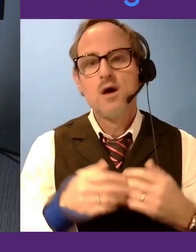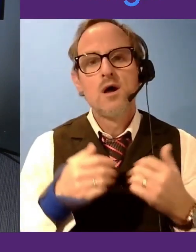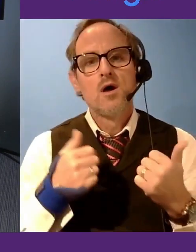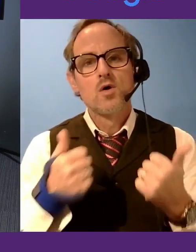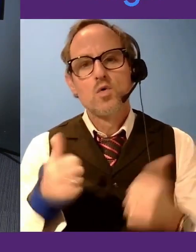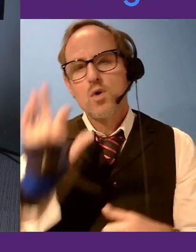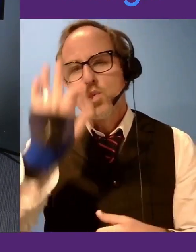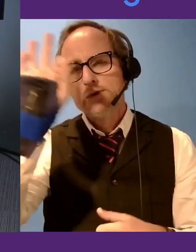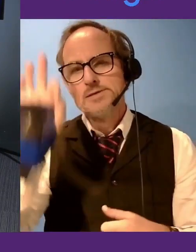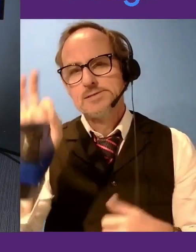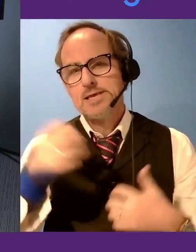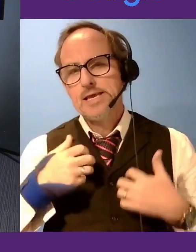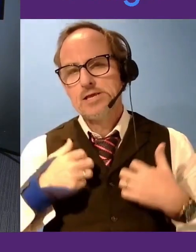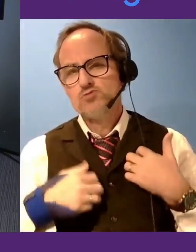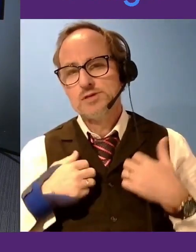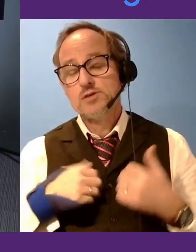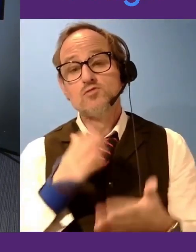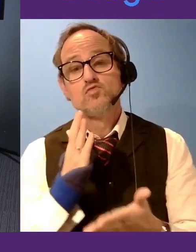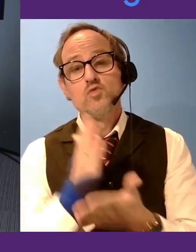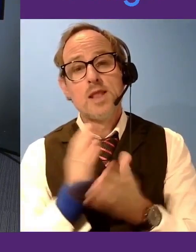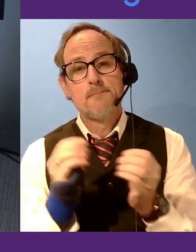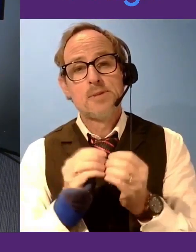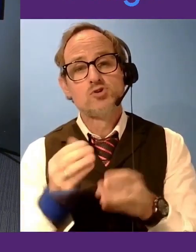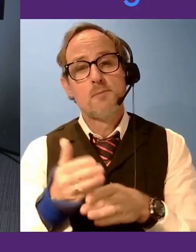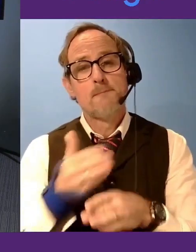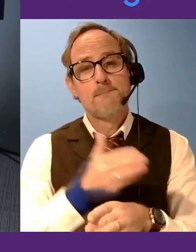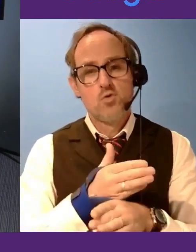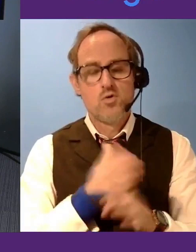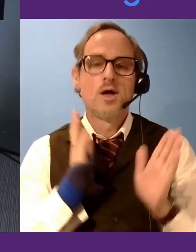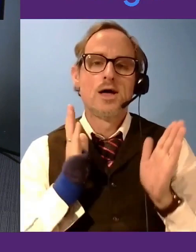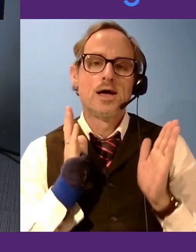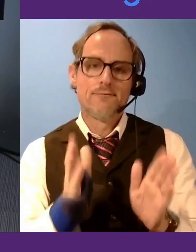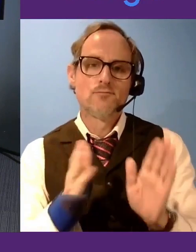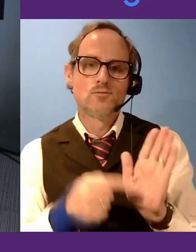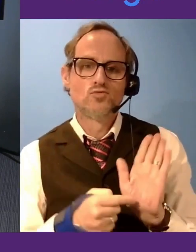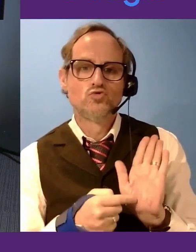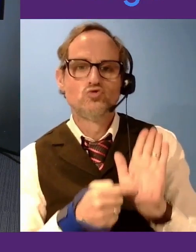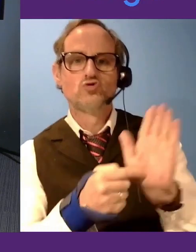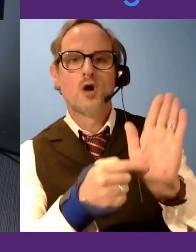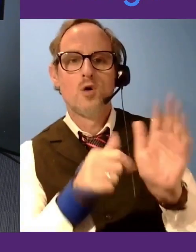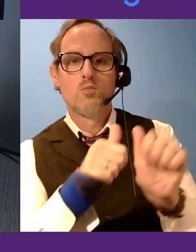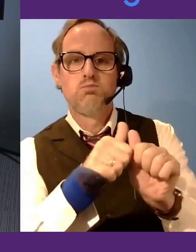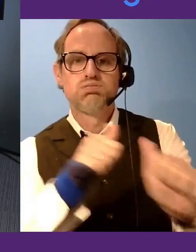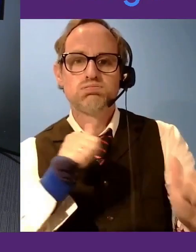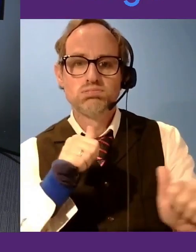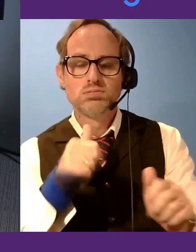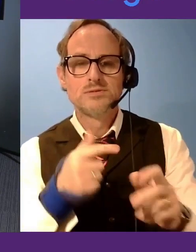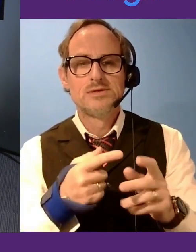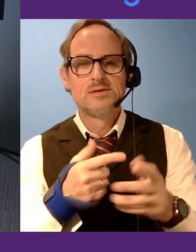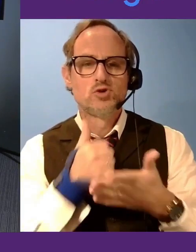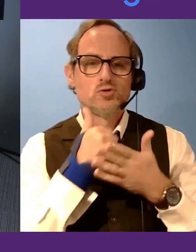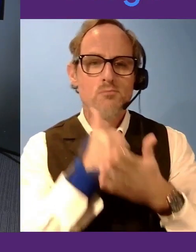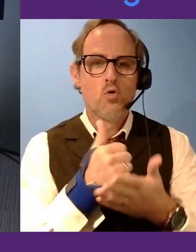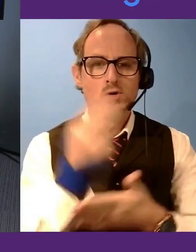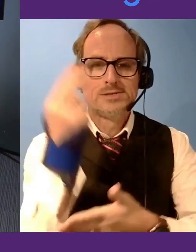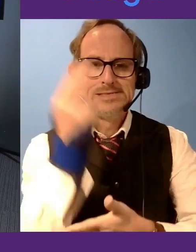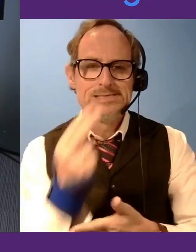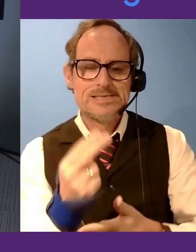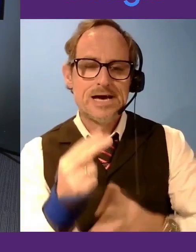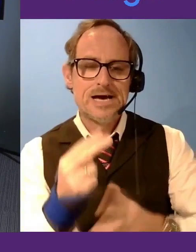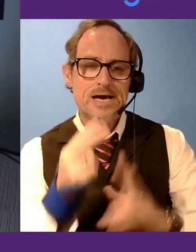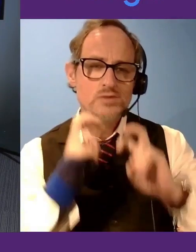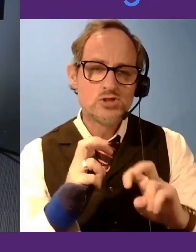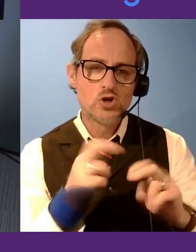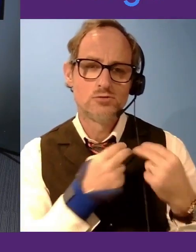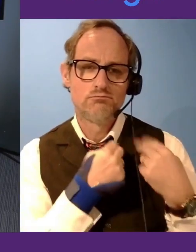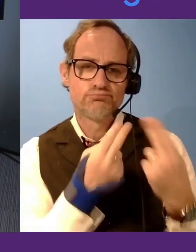before, is to show the user pains and gains. So to support the designers to do user research and usability tests with people